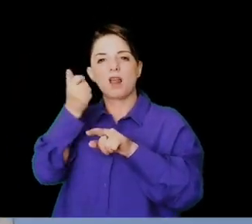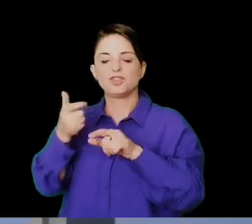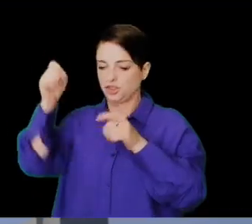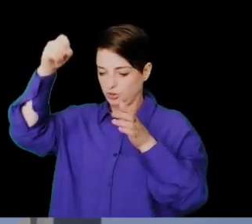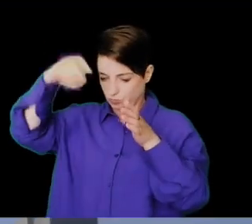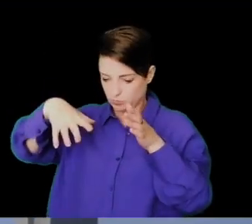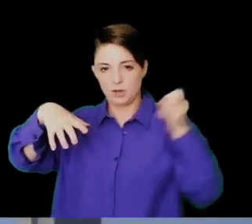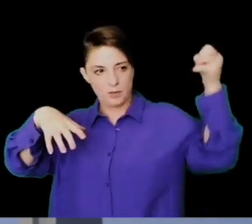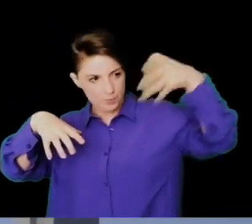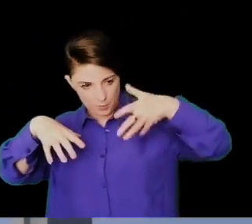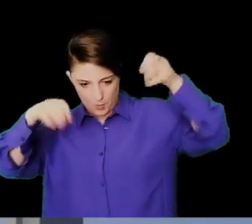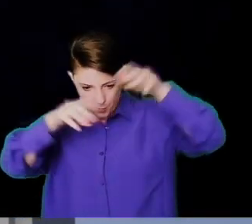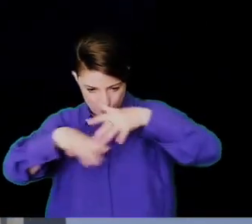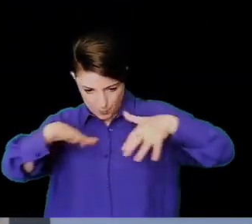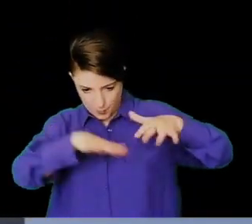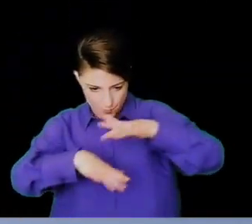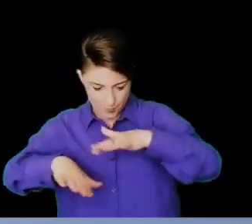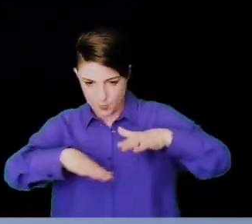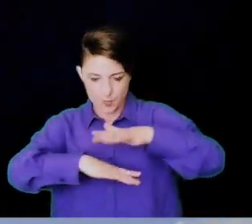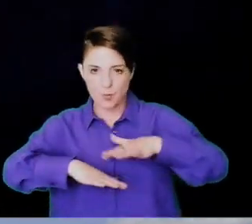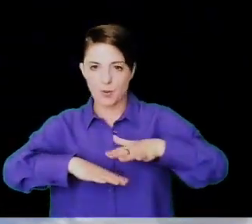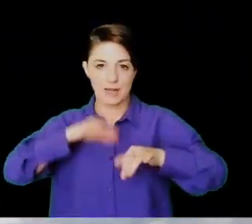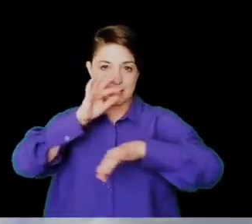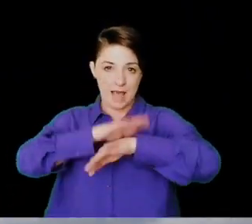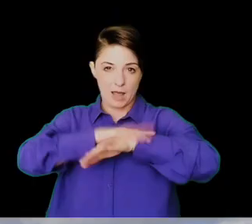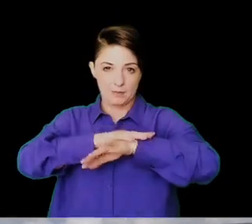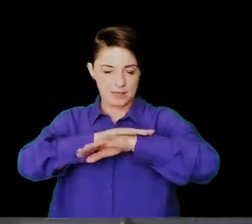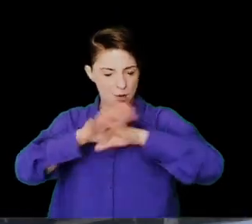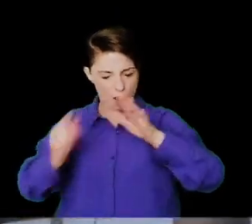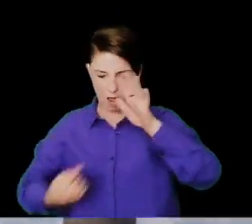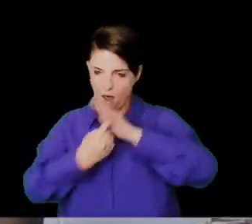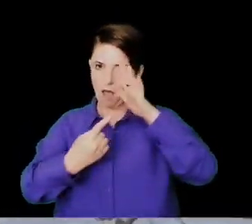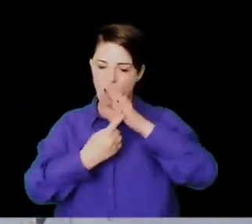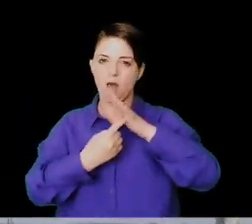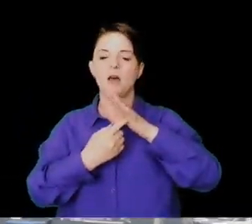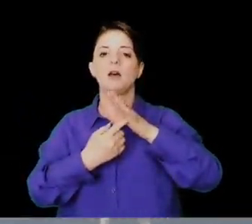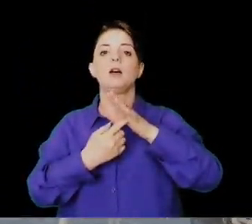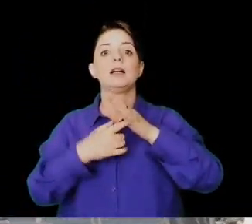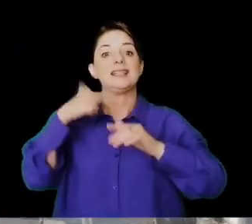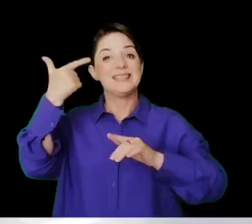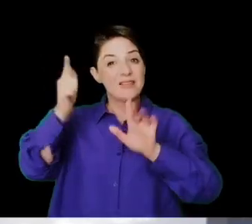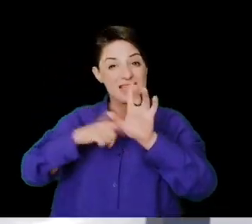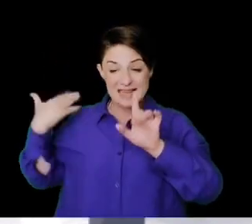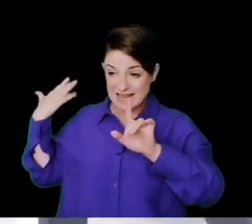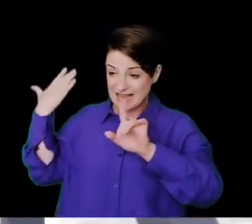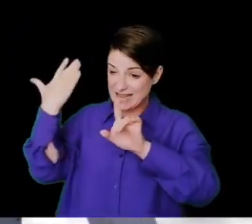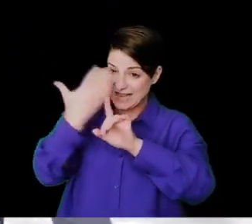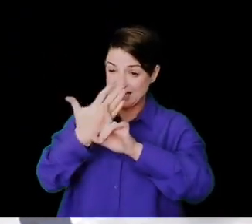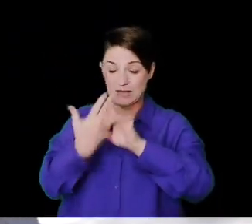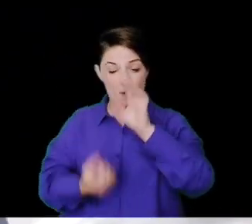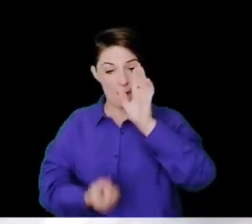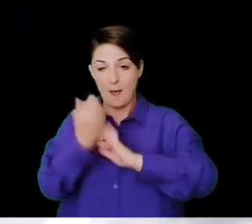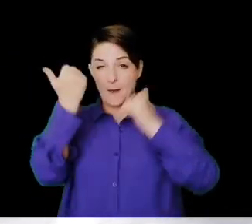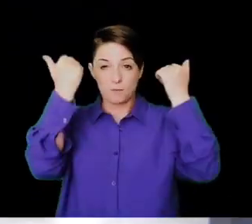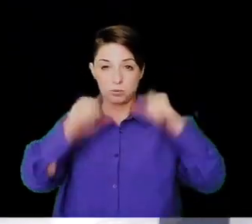was previously laid. Timing is everything. I can't believe it, the last 7 years have come down to